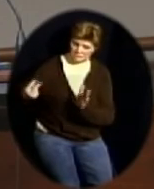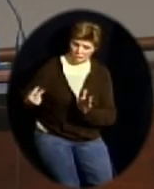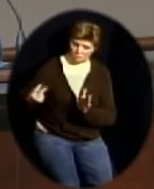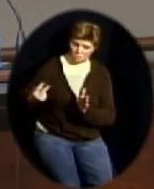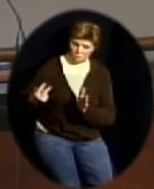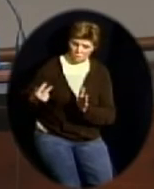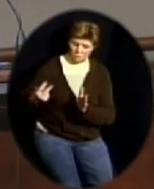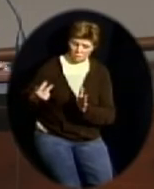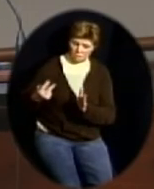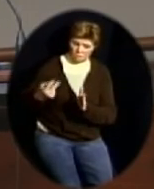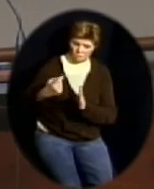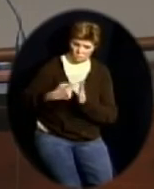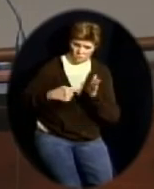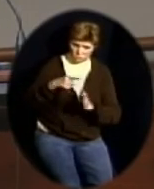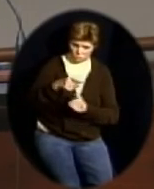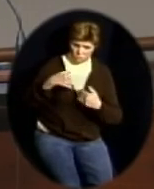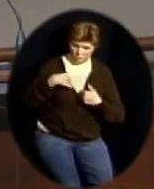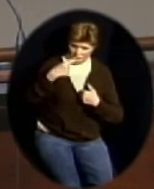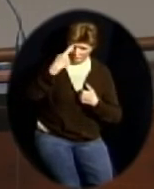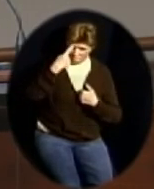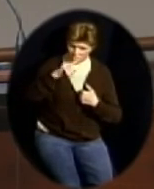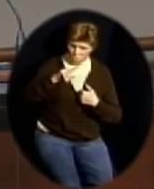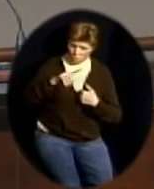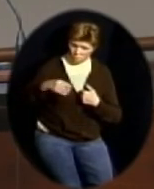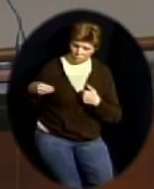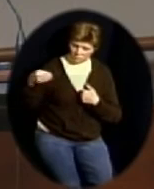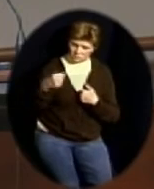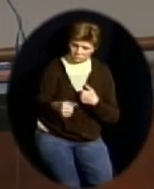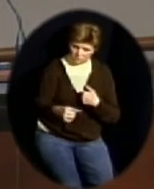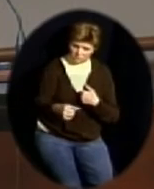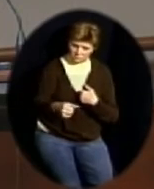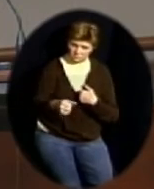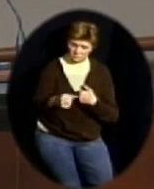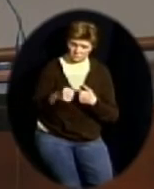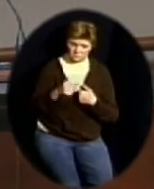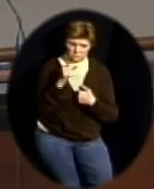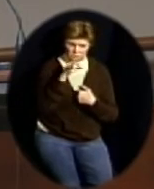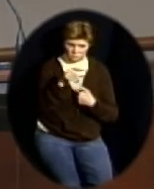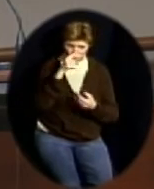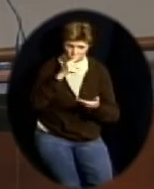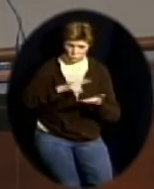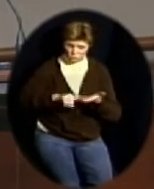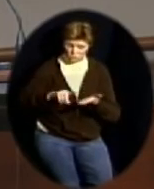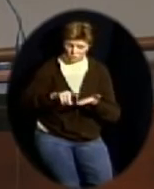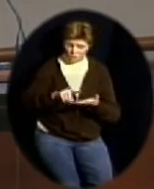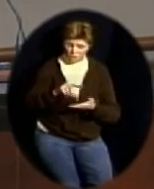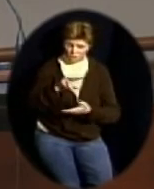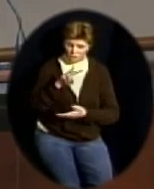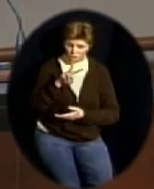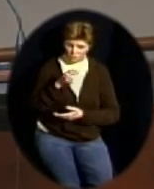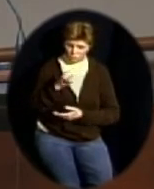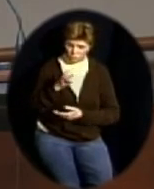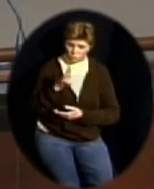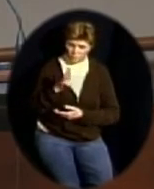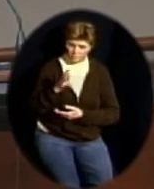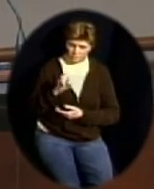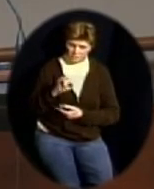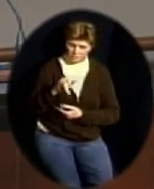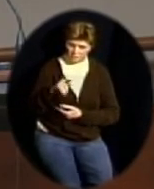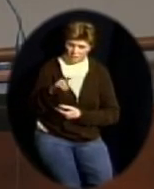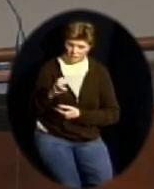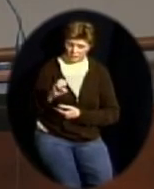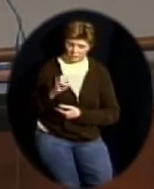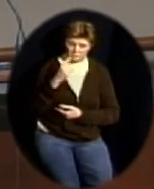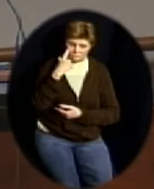to the Johnson County website, you can easily find out that the appraisal price of houses are growing at 4 to 5% over the